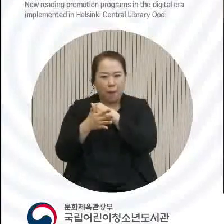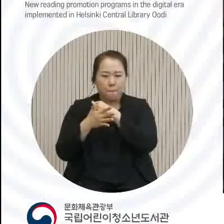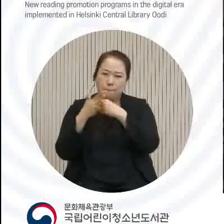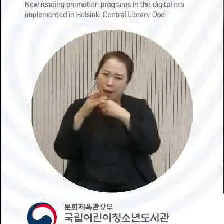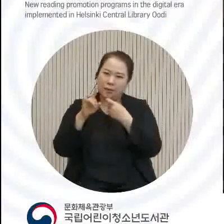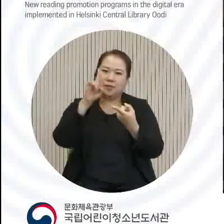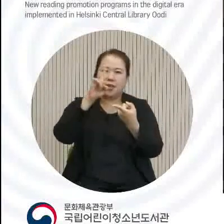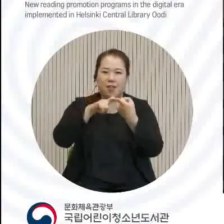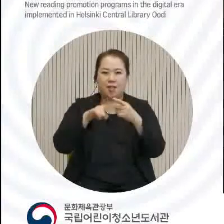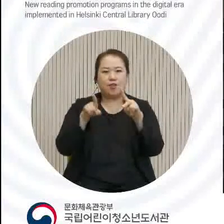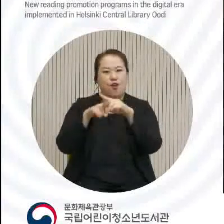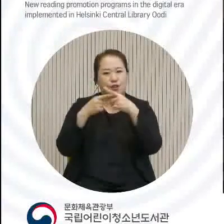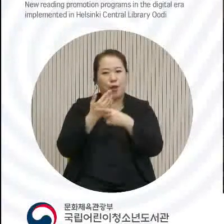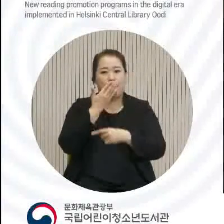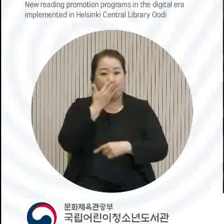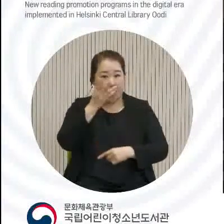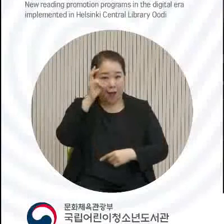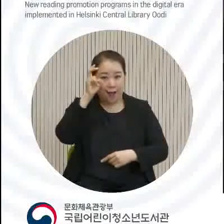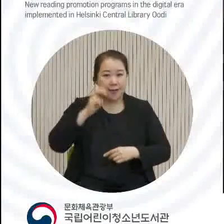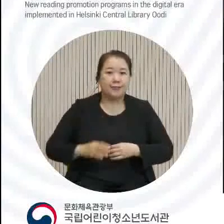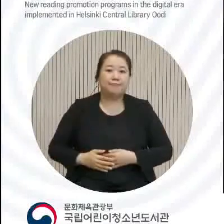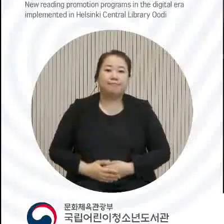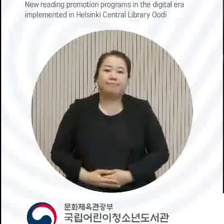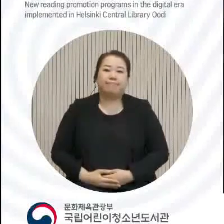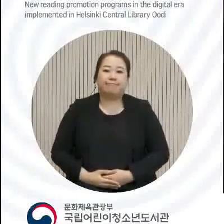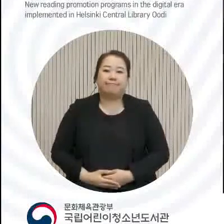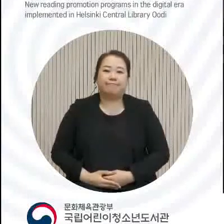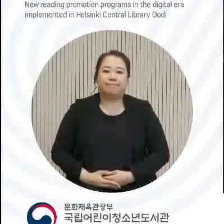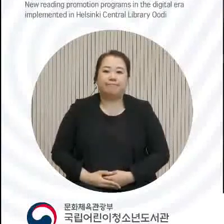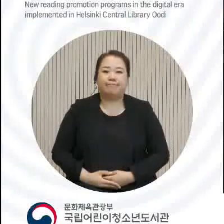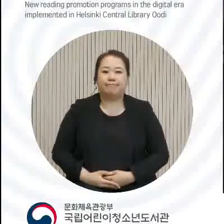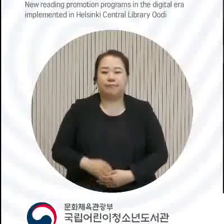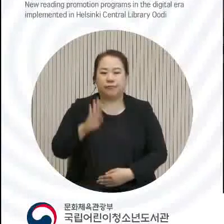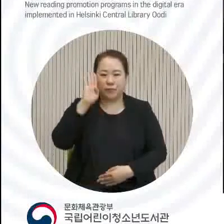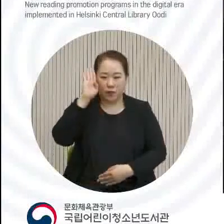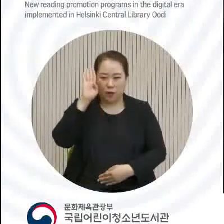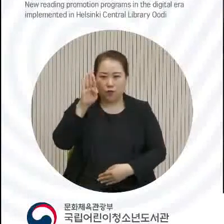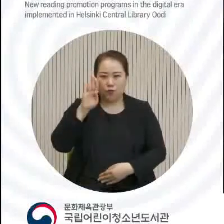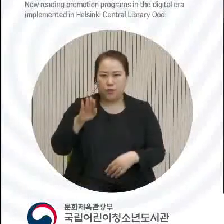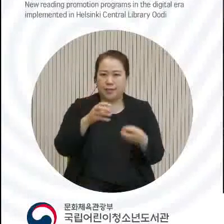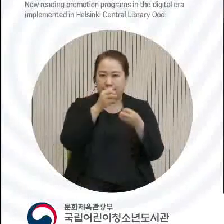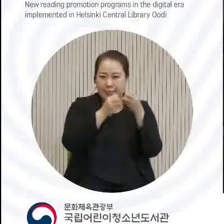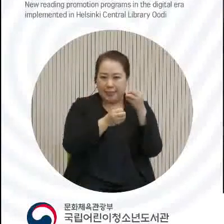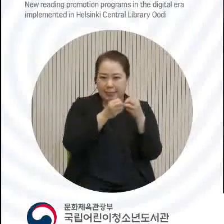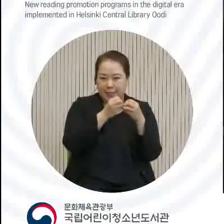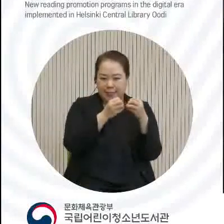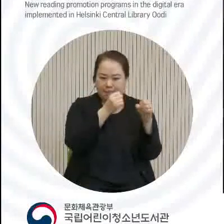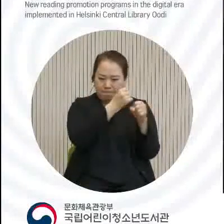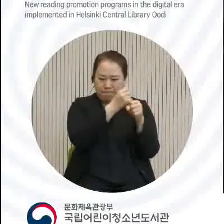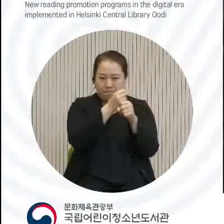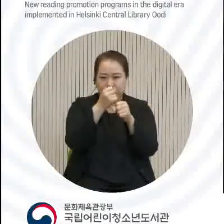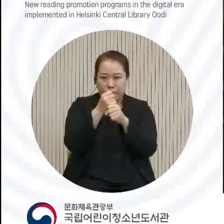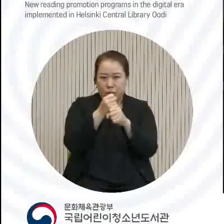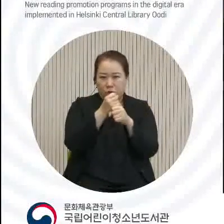workshop, words can appear more magical and powerful for the kids.